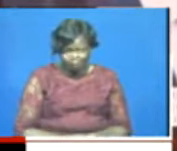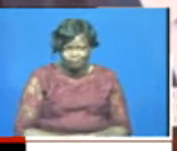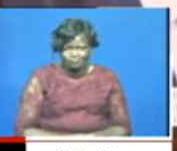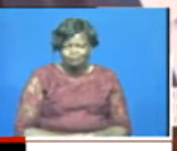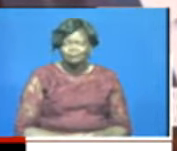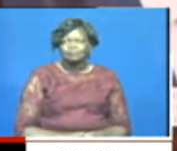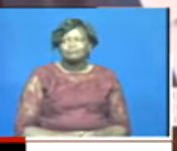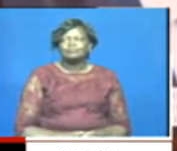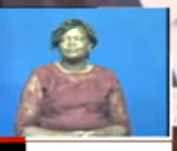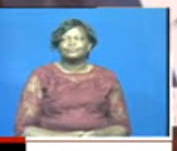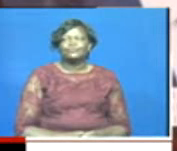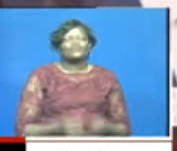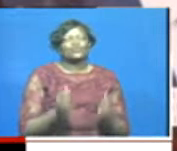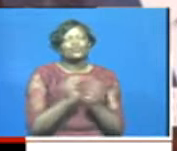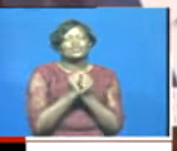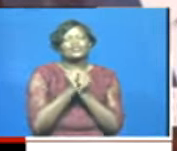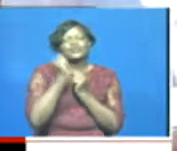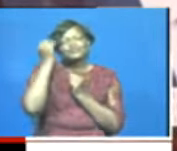with mental health.